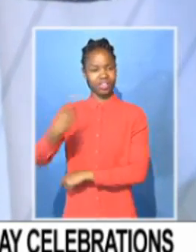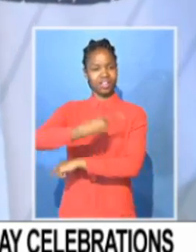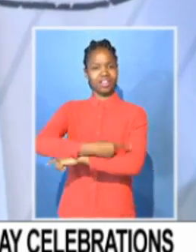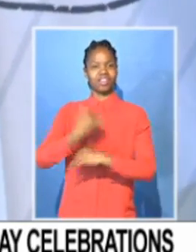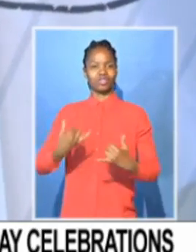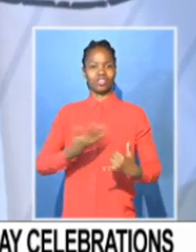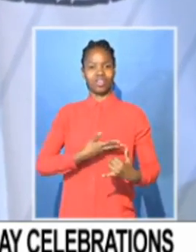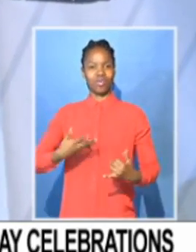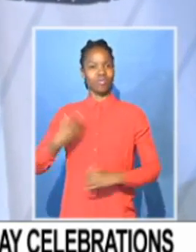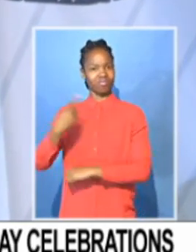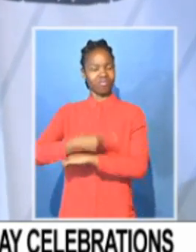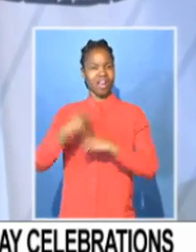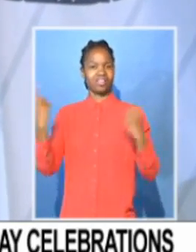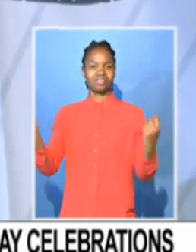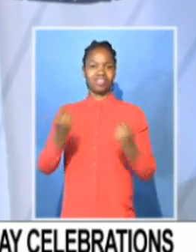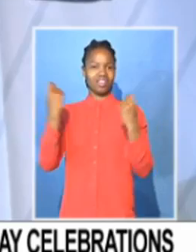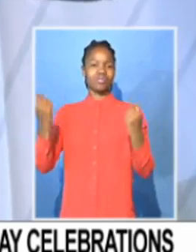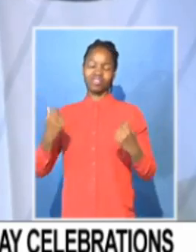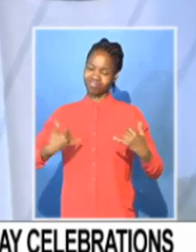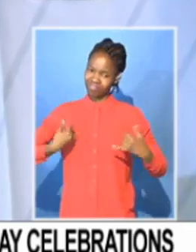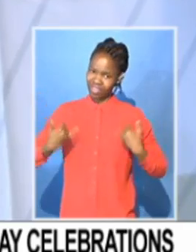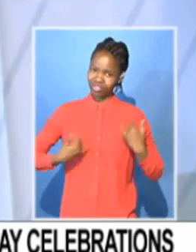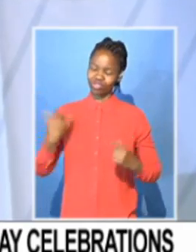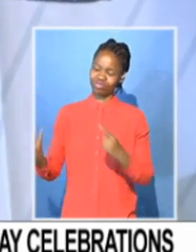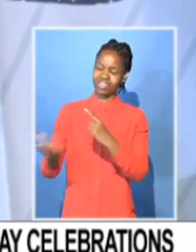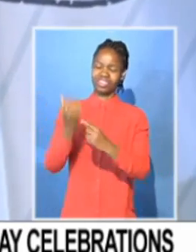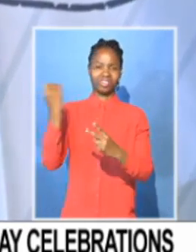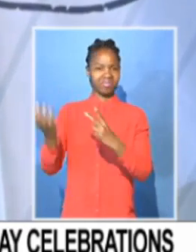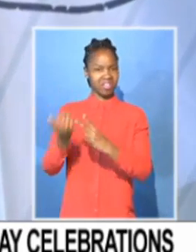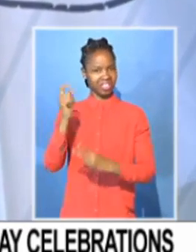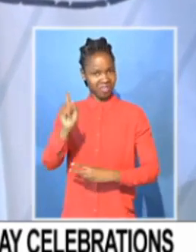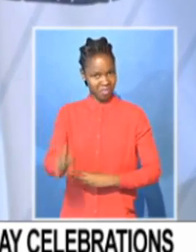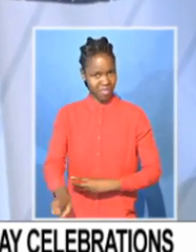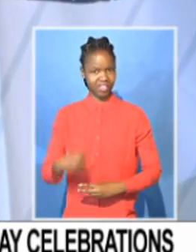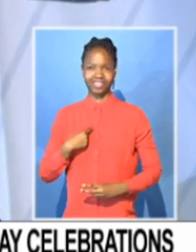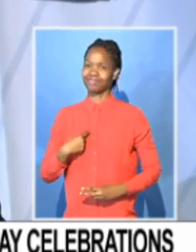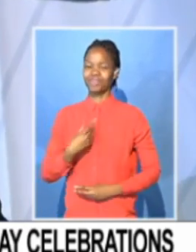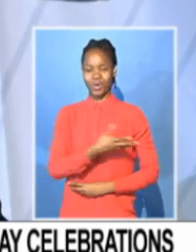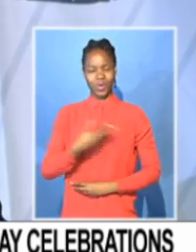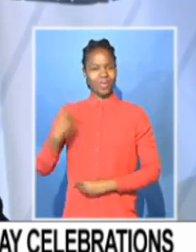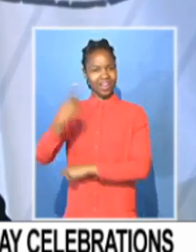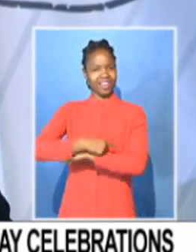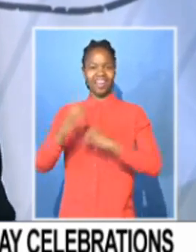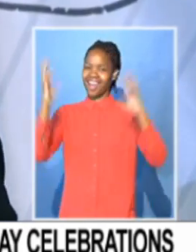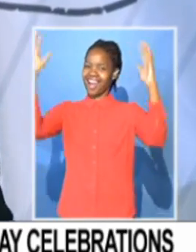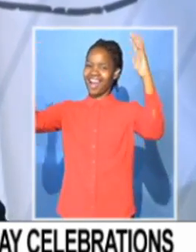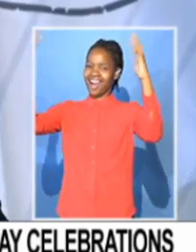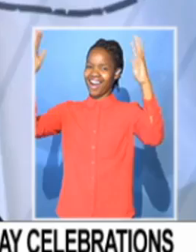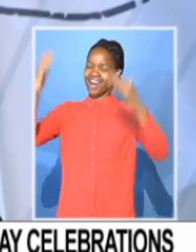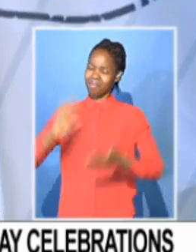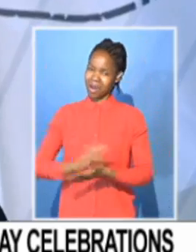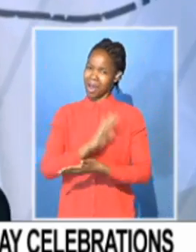fruitful National Women's Day. Happy Women's Day.